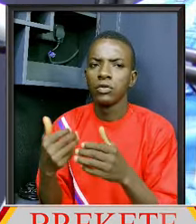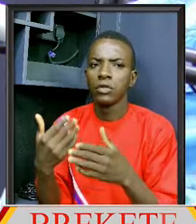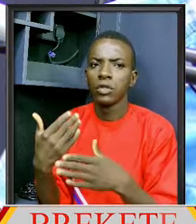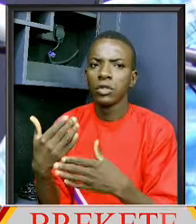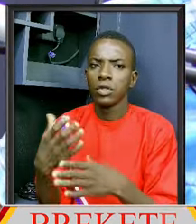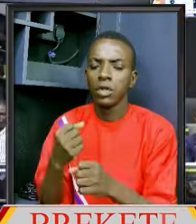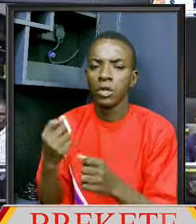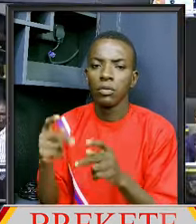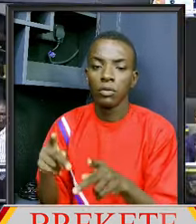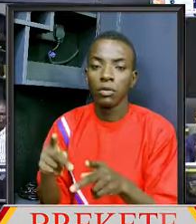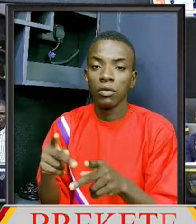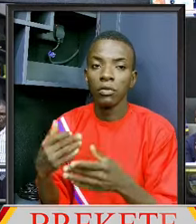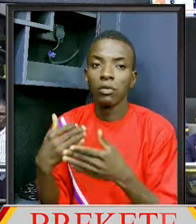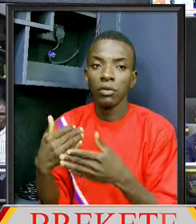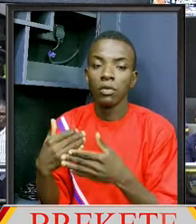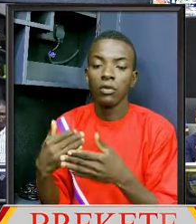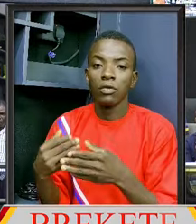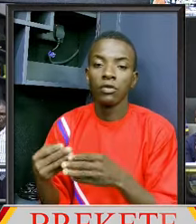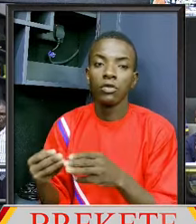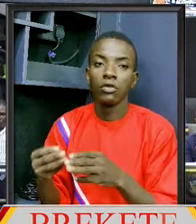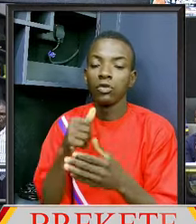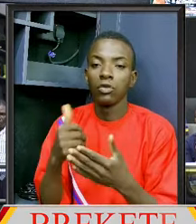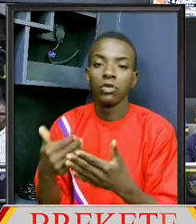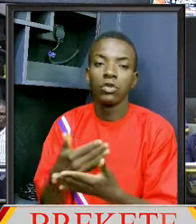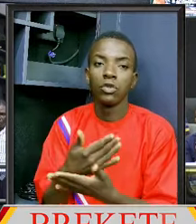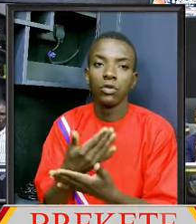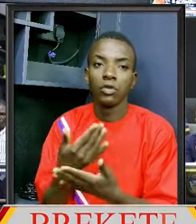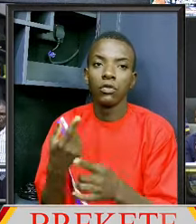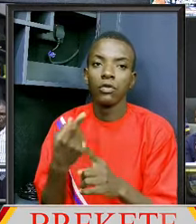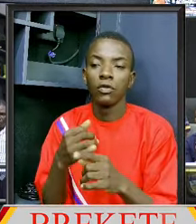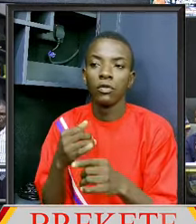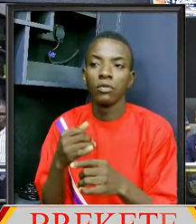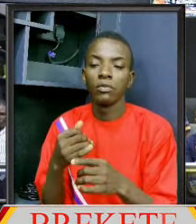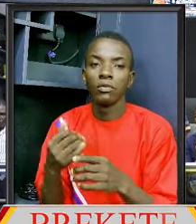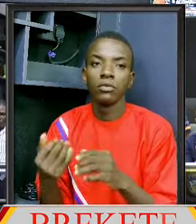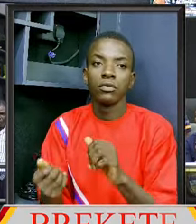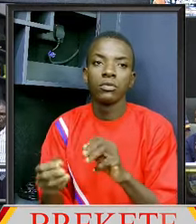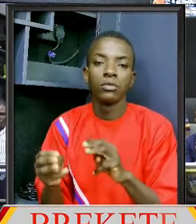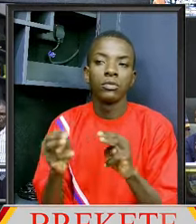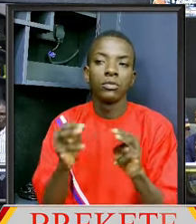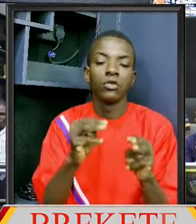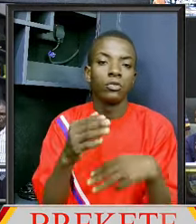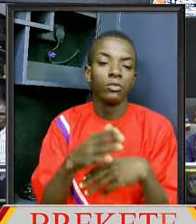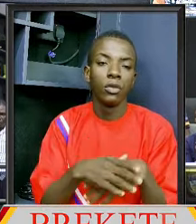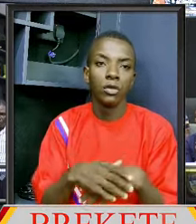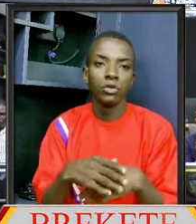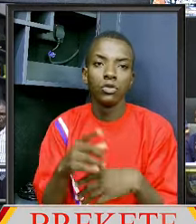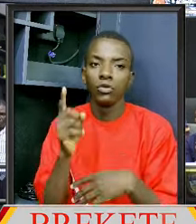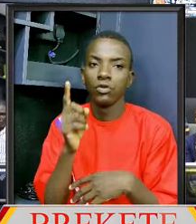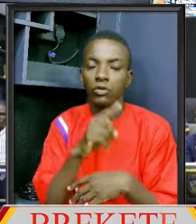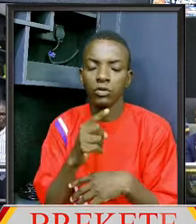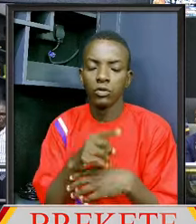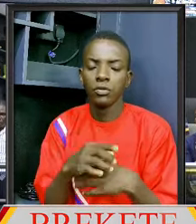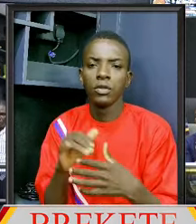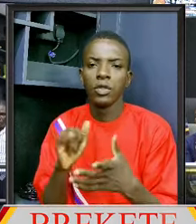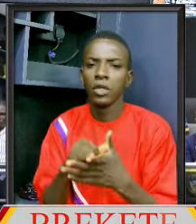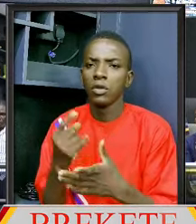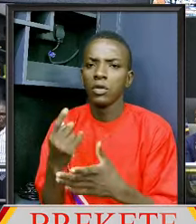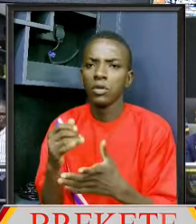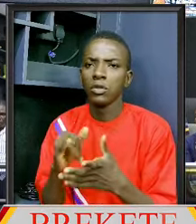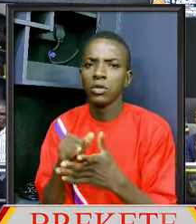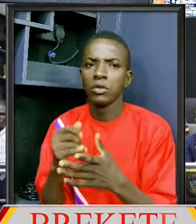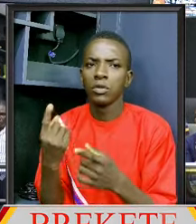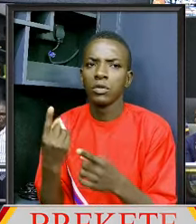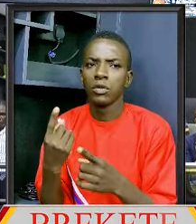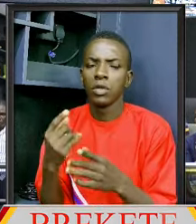Exactly. So it means a person fit from not being quack, come moved back to being quack. That one now,